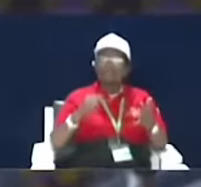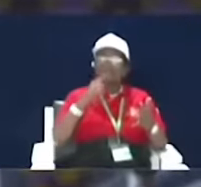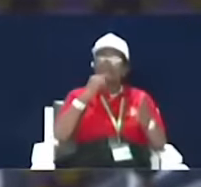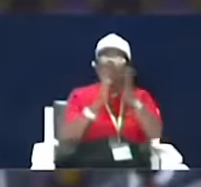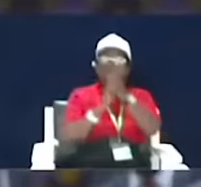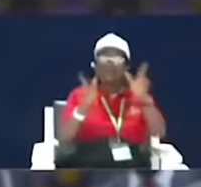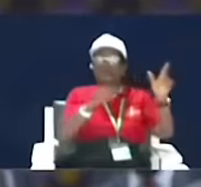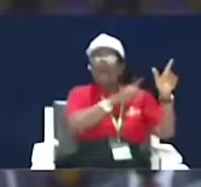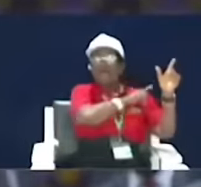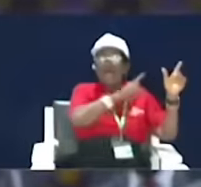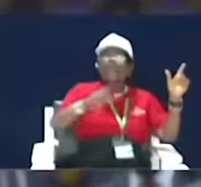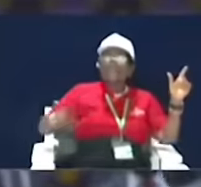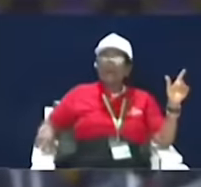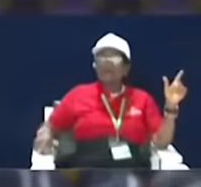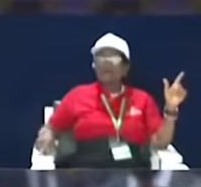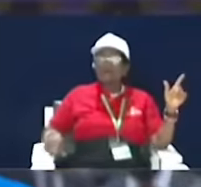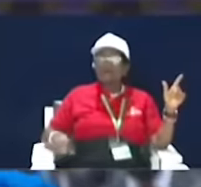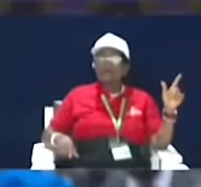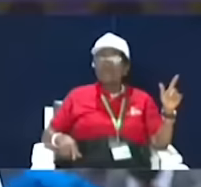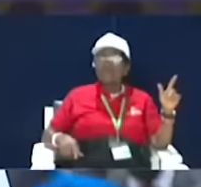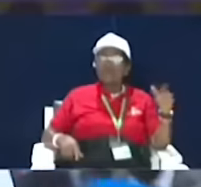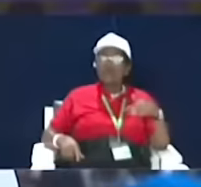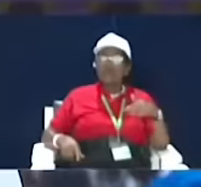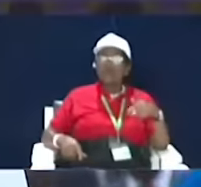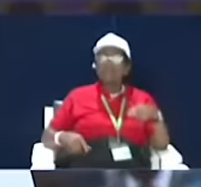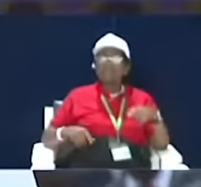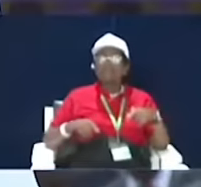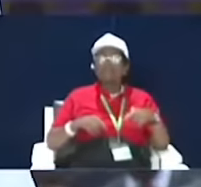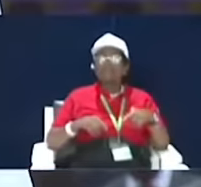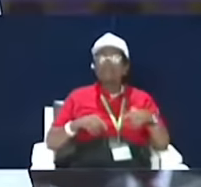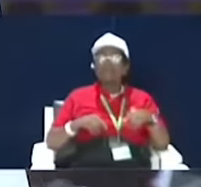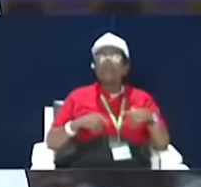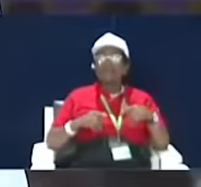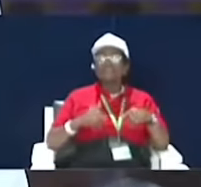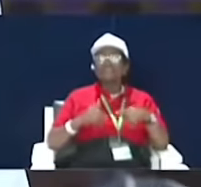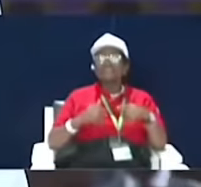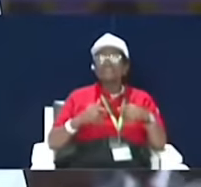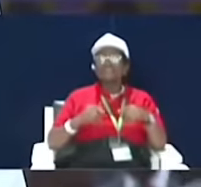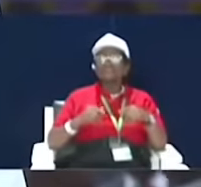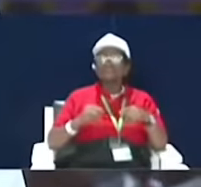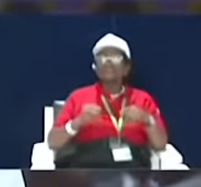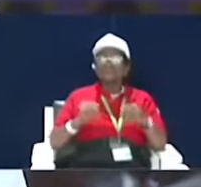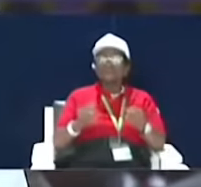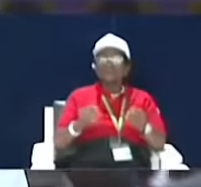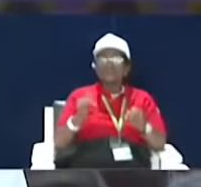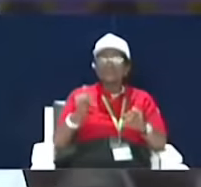Okay, let's return to our seat very quickly.